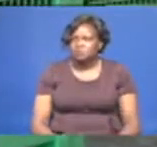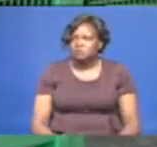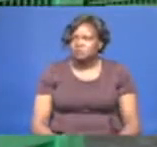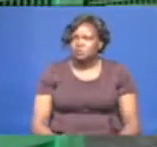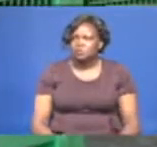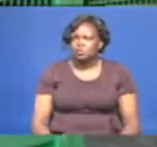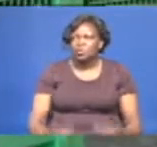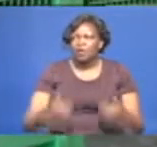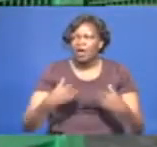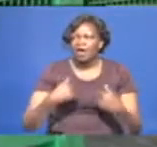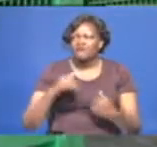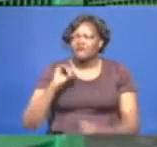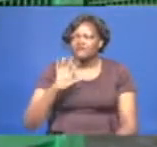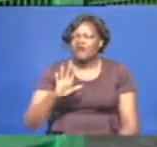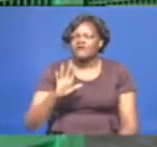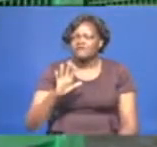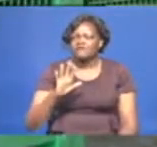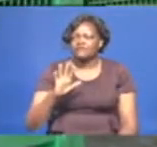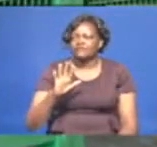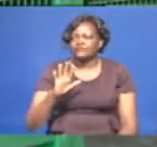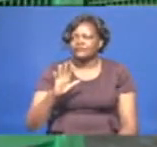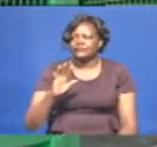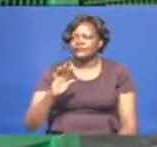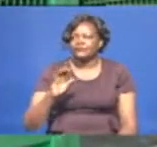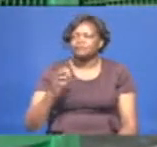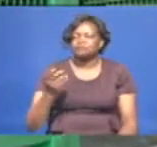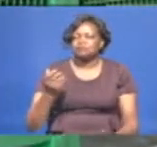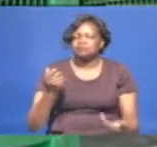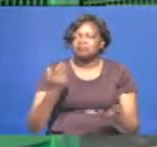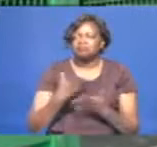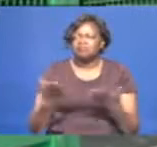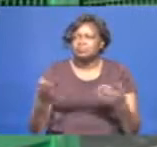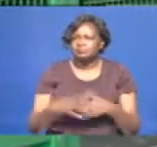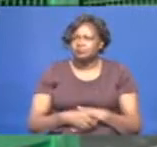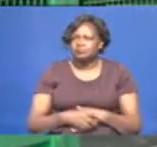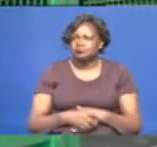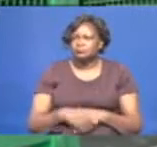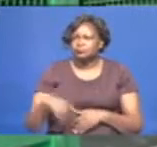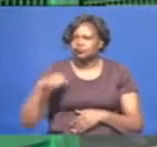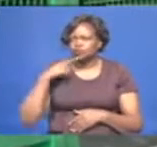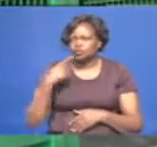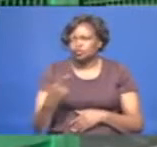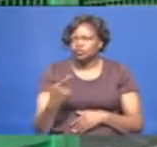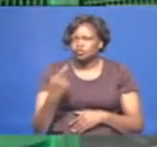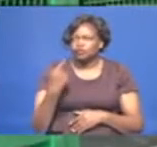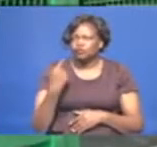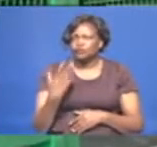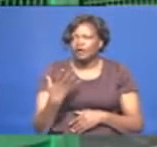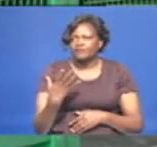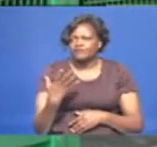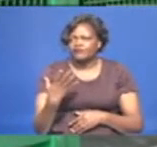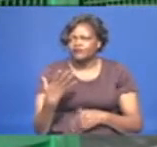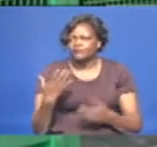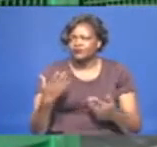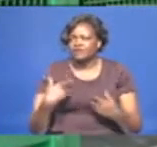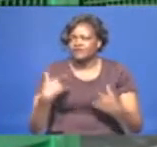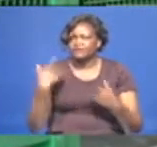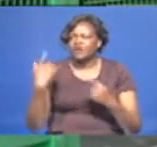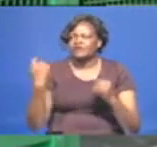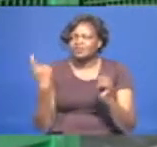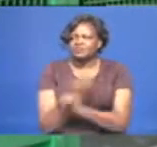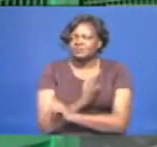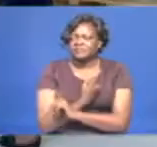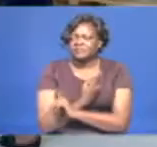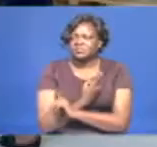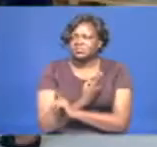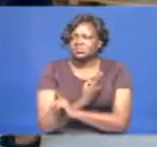five hoppers, main hoppers, the hoppers we use. So these five hoppers, we have five different